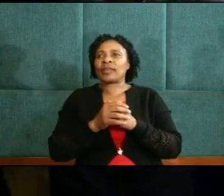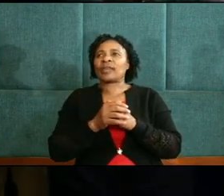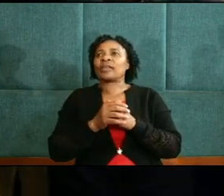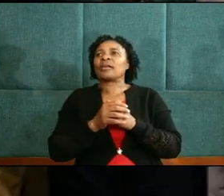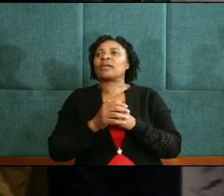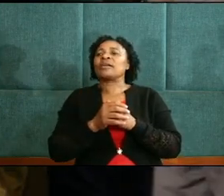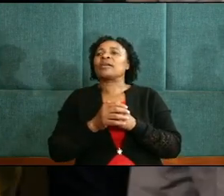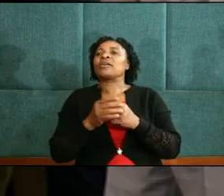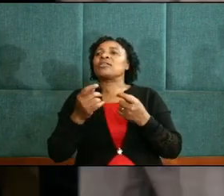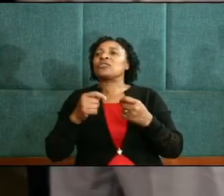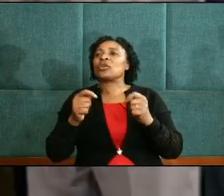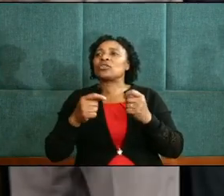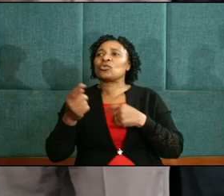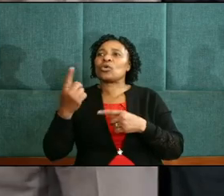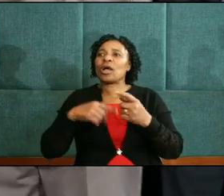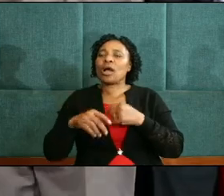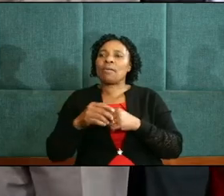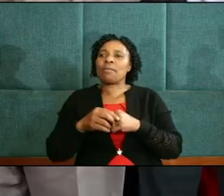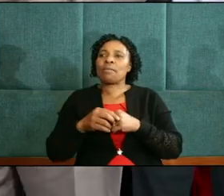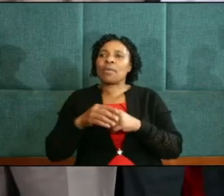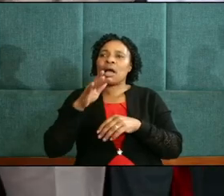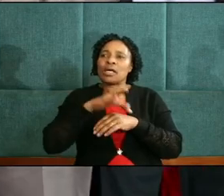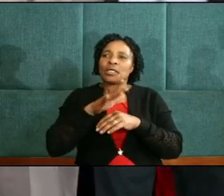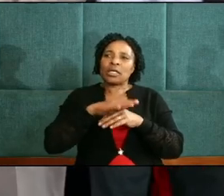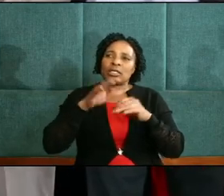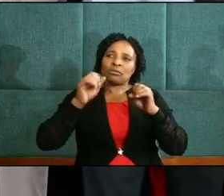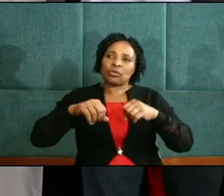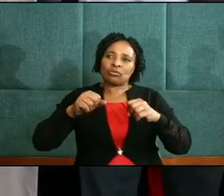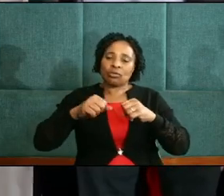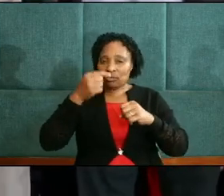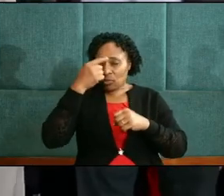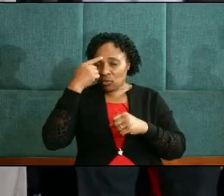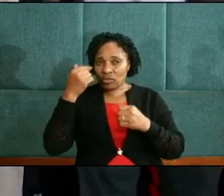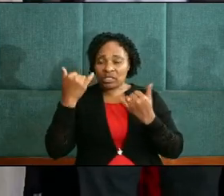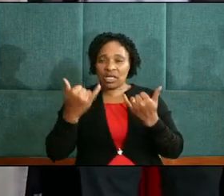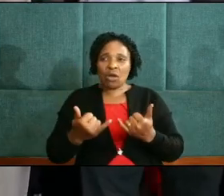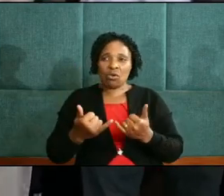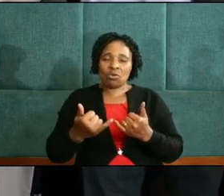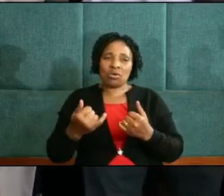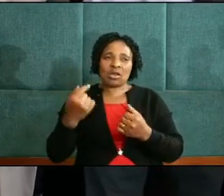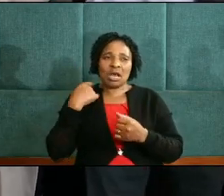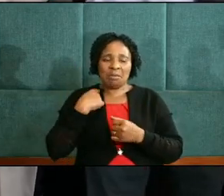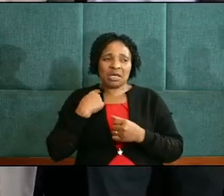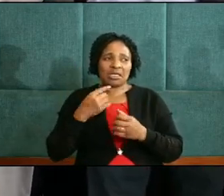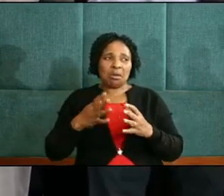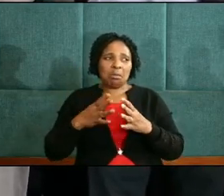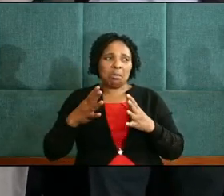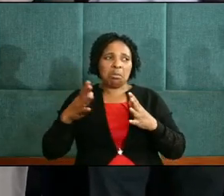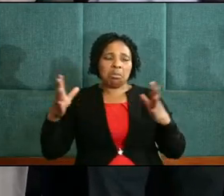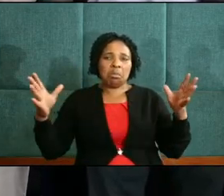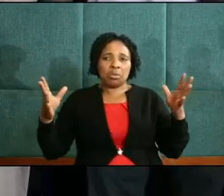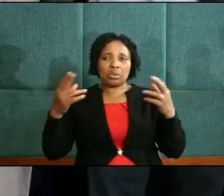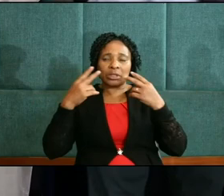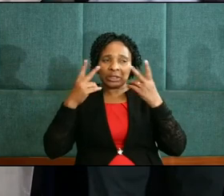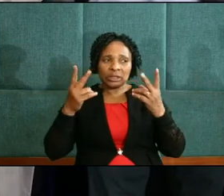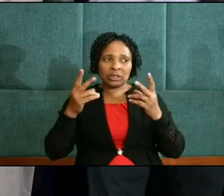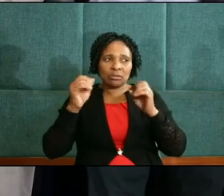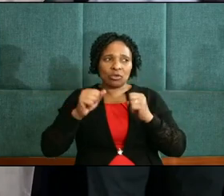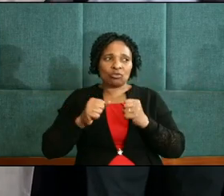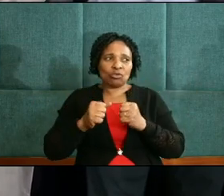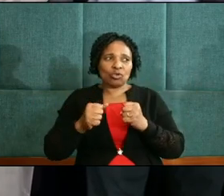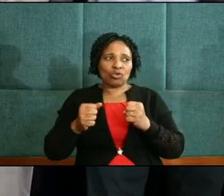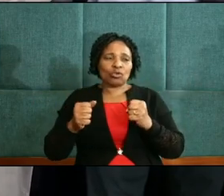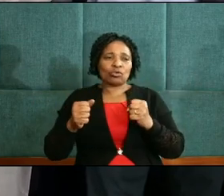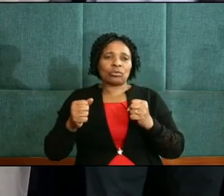And try to come as early as possible. We see whether we're going to fit there, because the numbers now have swollen, so that we see whether we are able to fit or not.